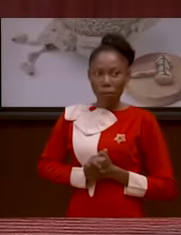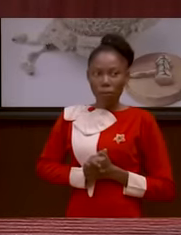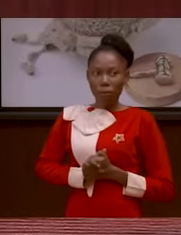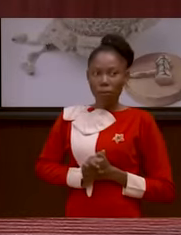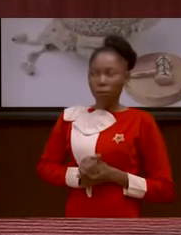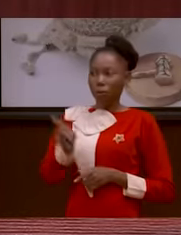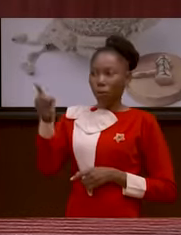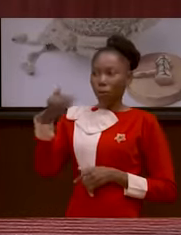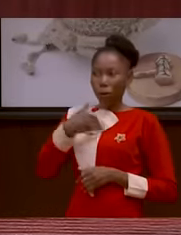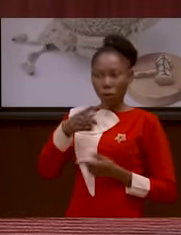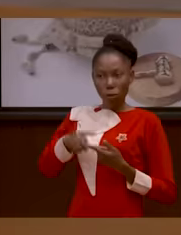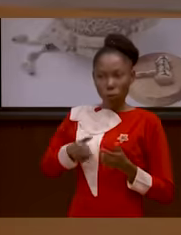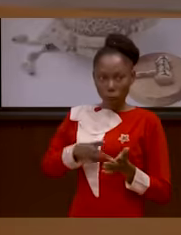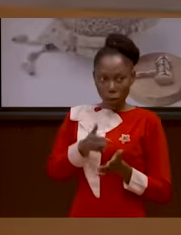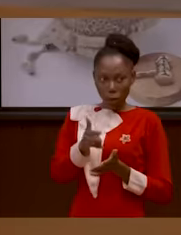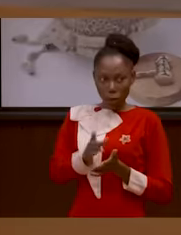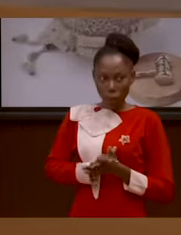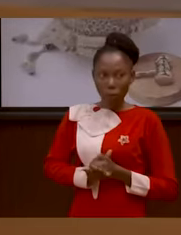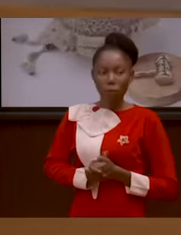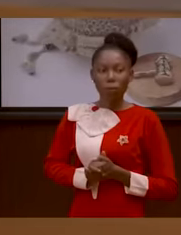you have to pay the school fees.